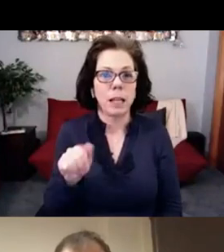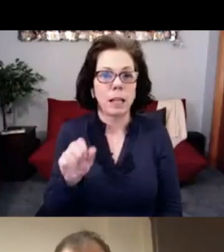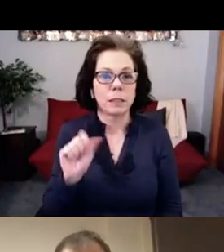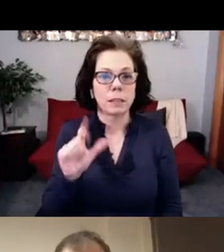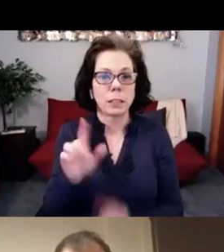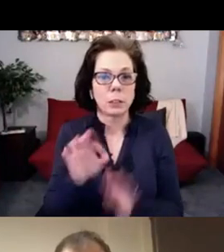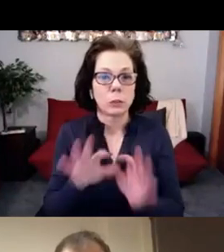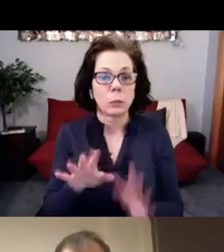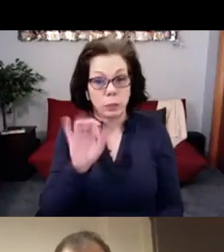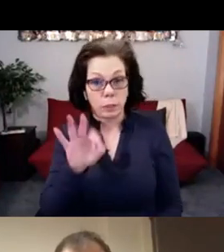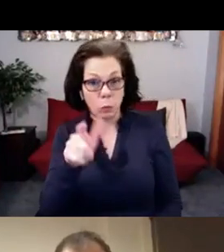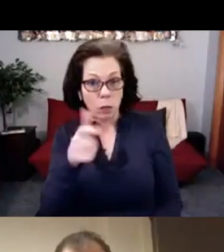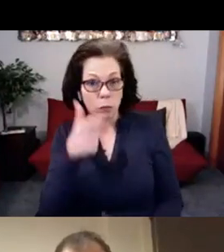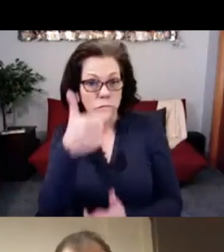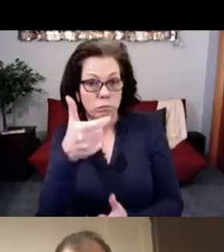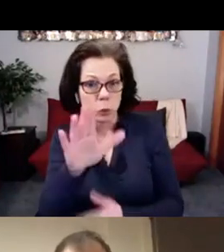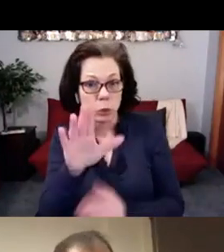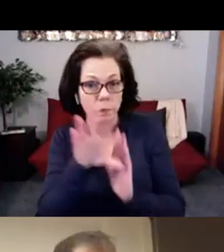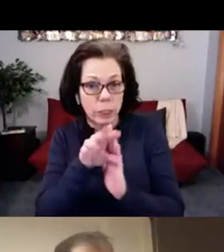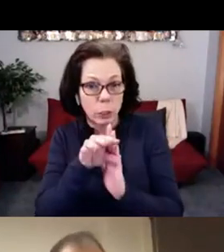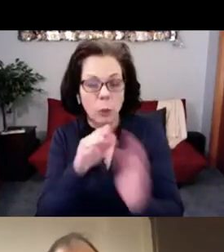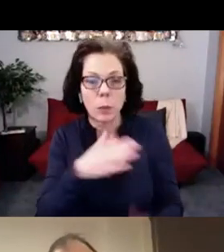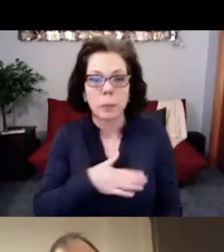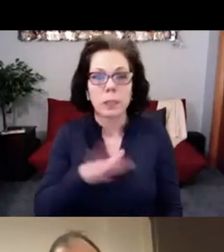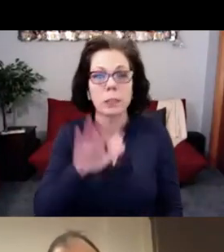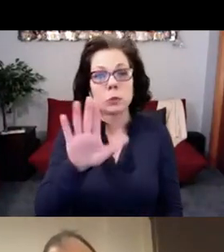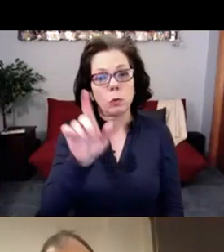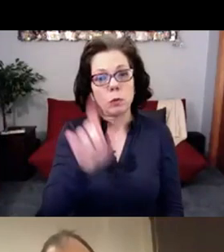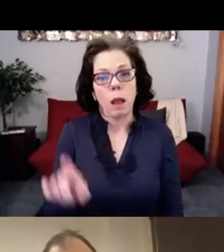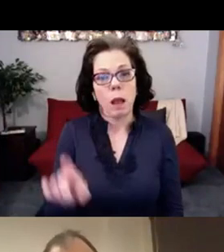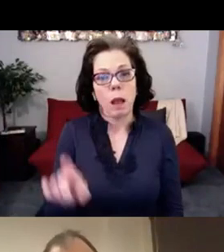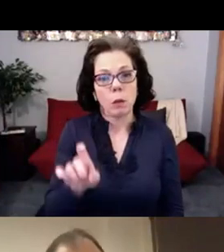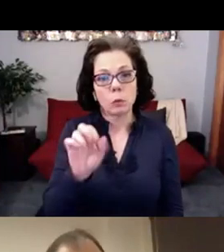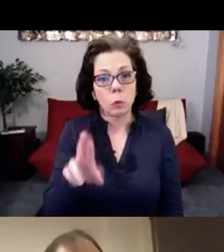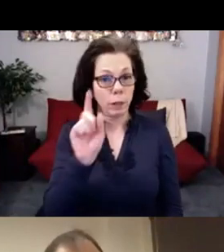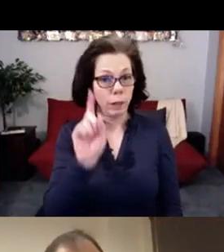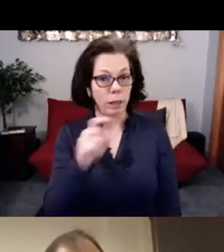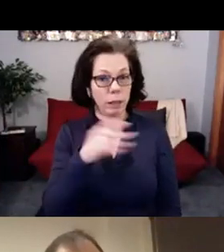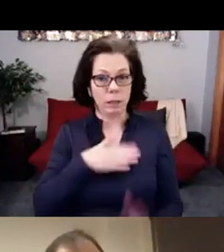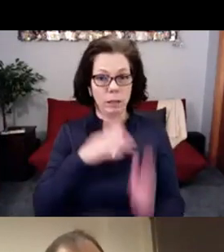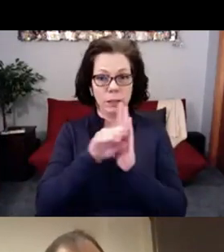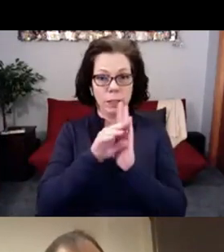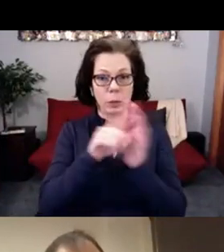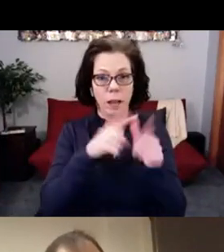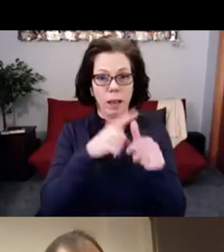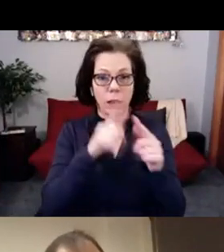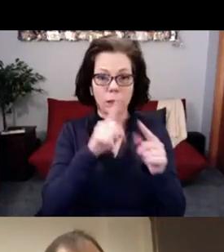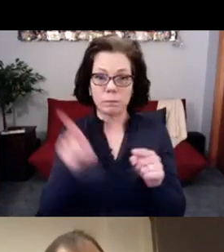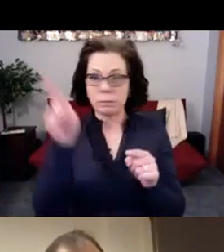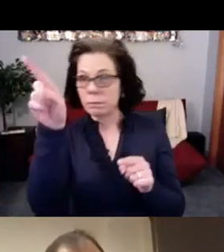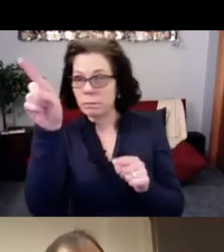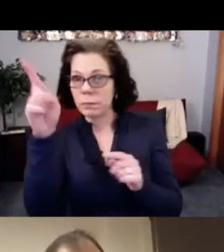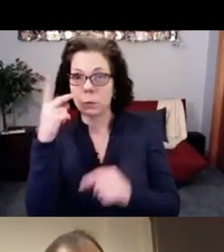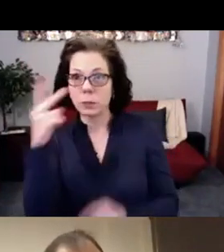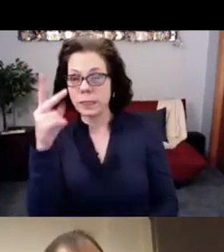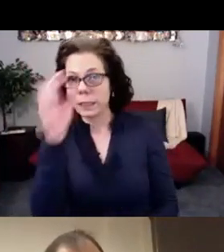on Kim's video, please hover your mouse or click onto Kim's video, then see the 3 dots in the